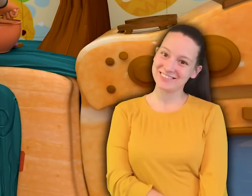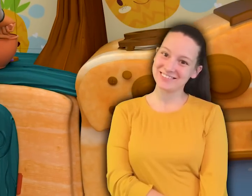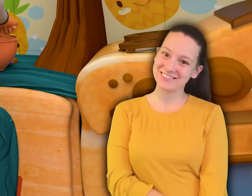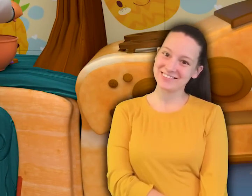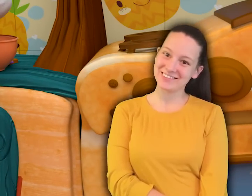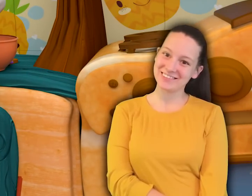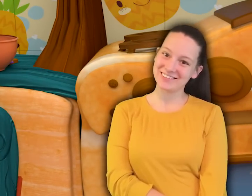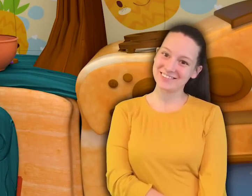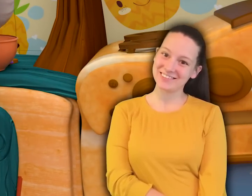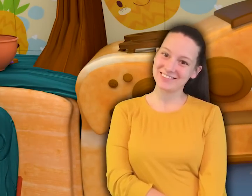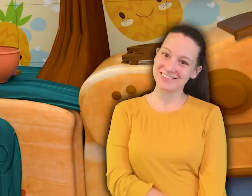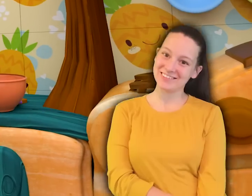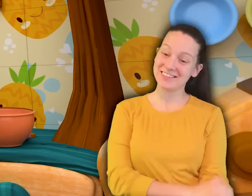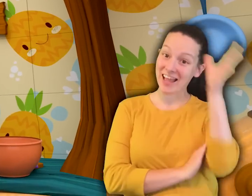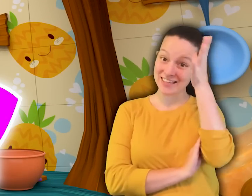Day